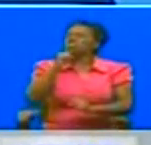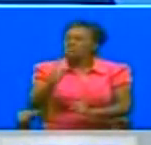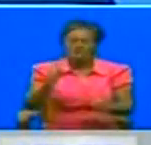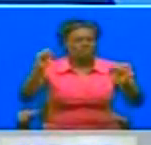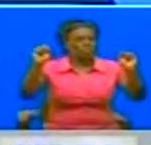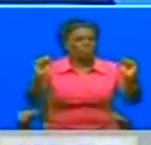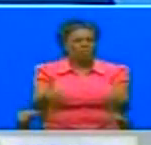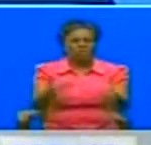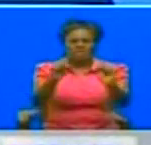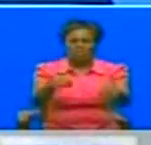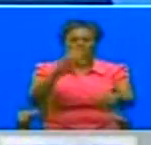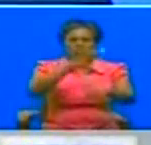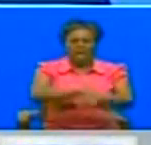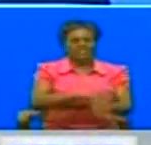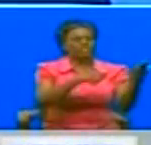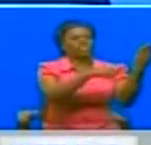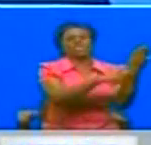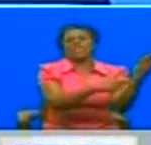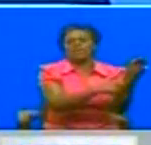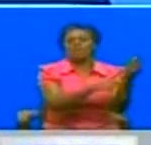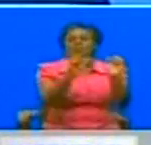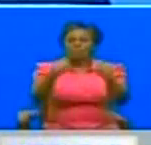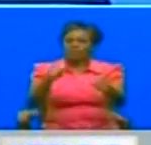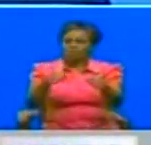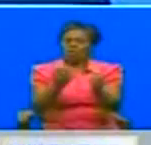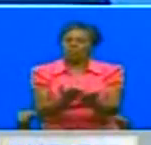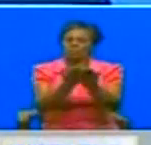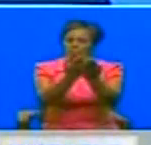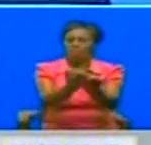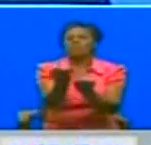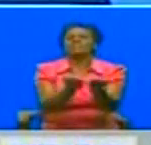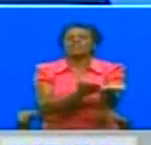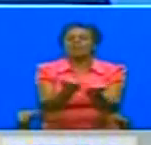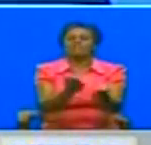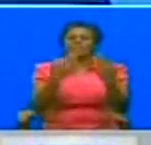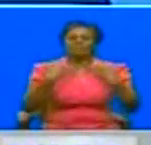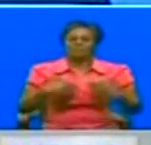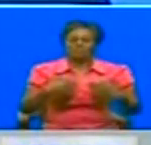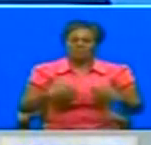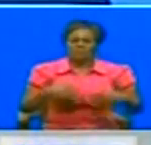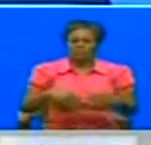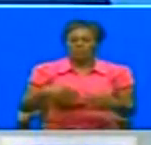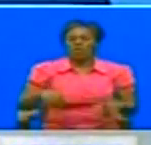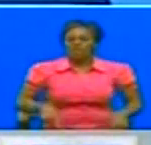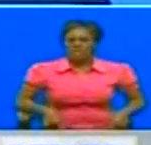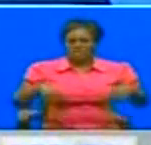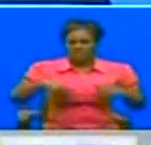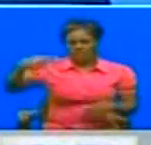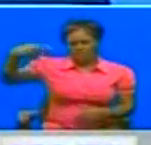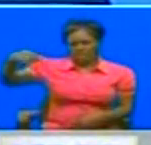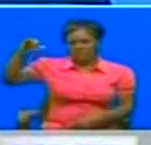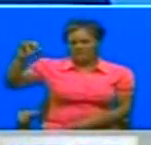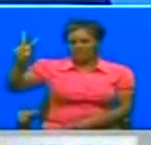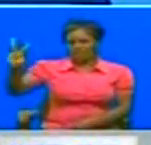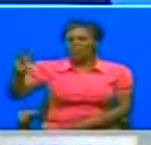possible to get the names this way, and it is possible to provide services to people living with HIV without having access